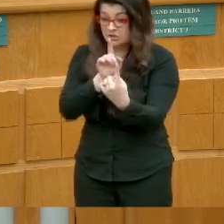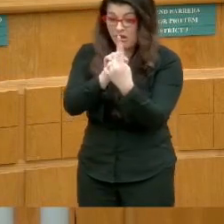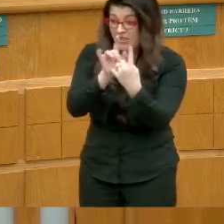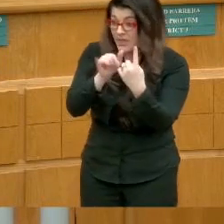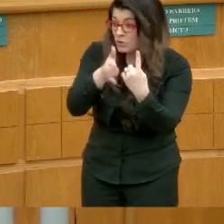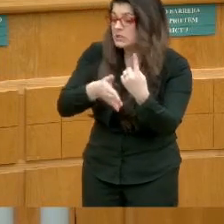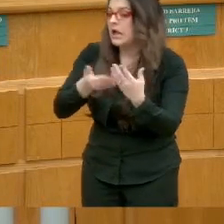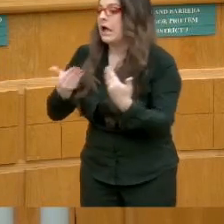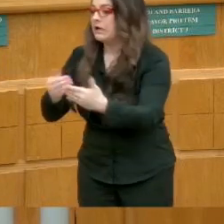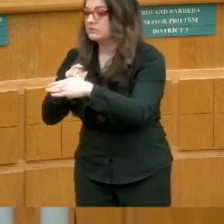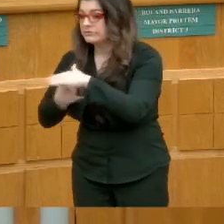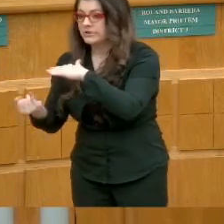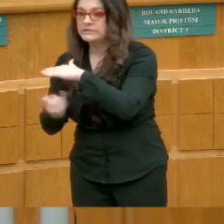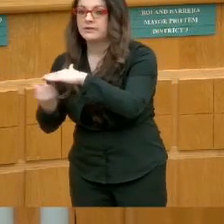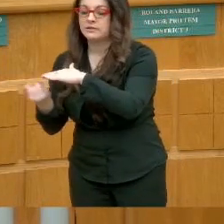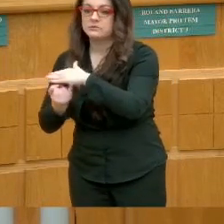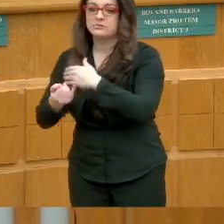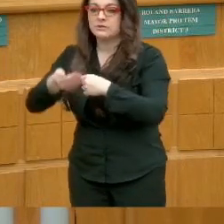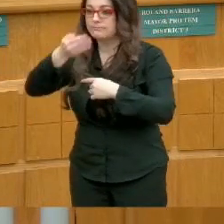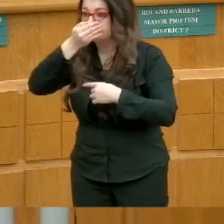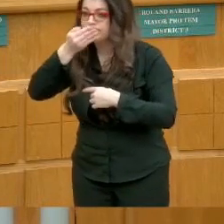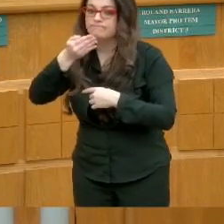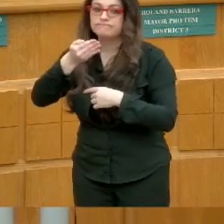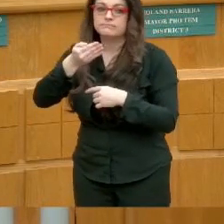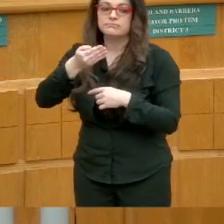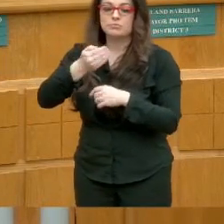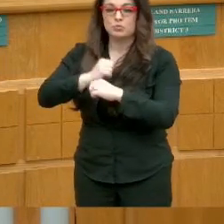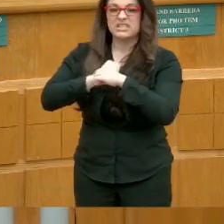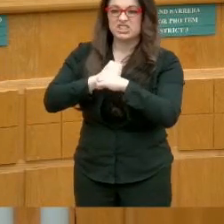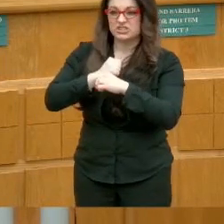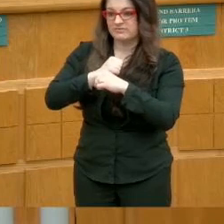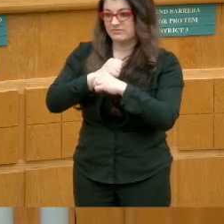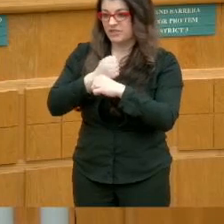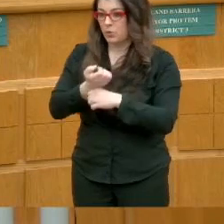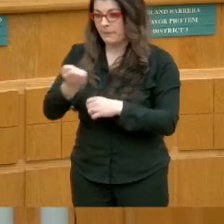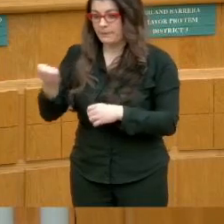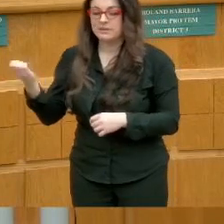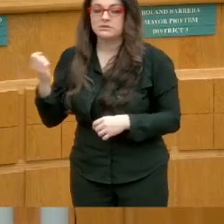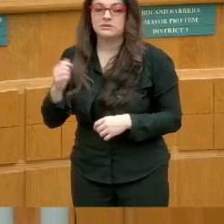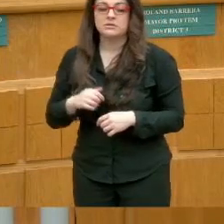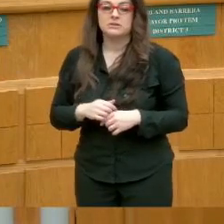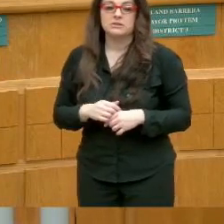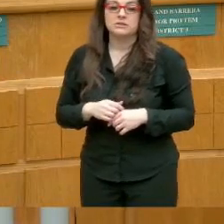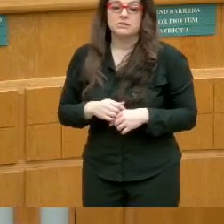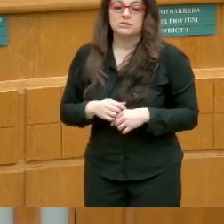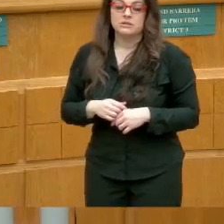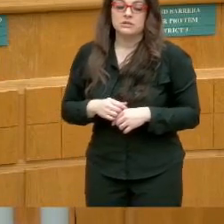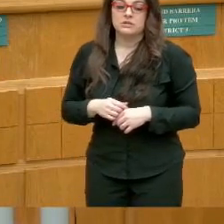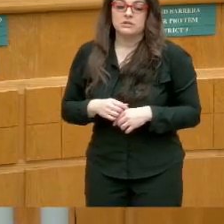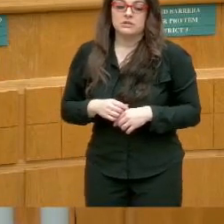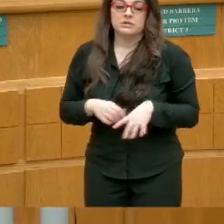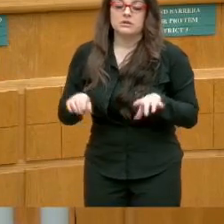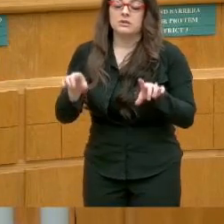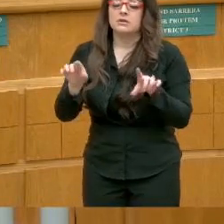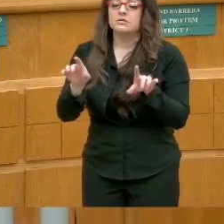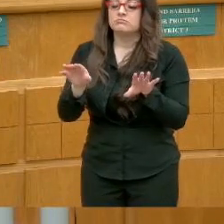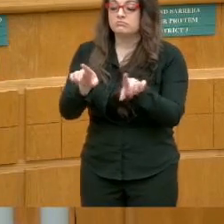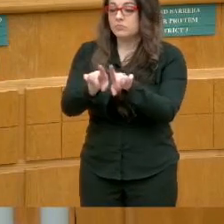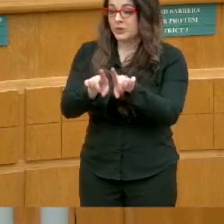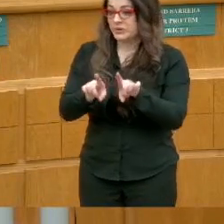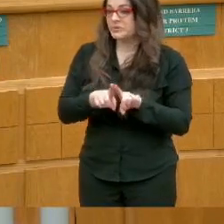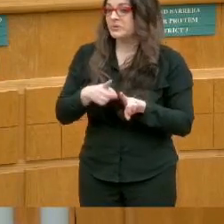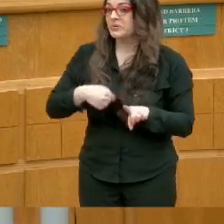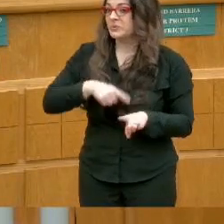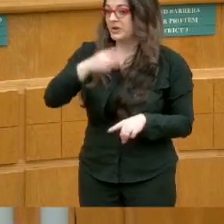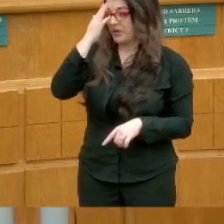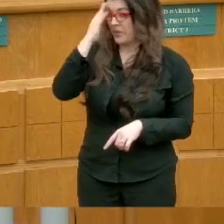distanced from other people, were wearing their protective personal equipment as needed. We also realized that on